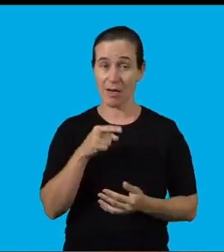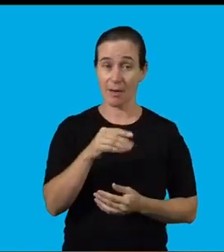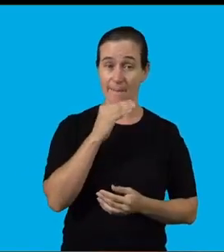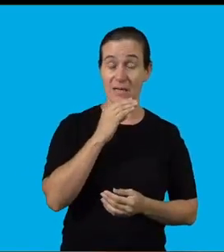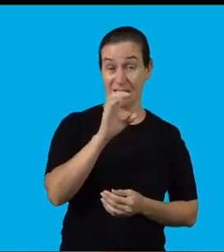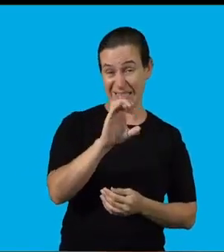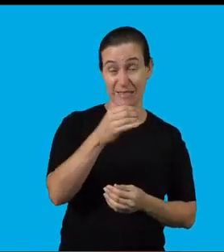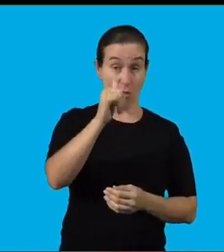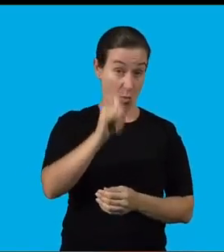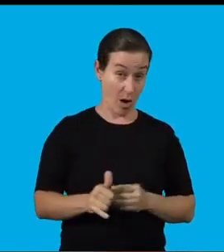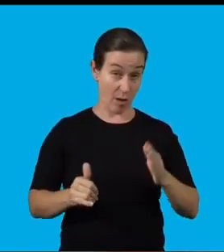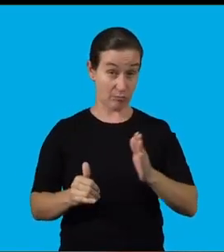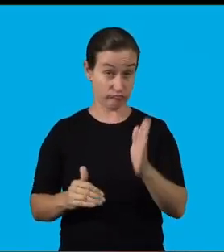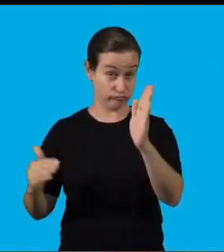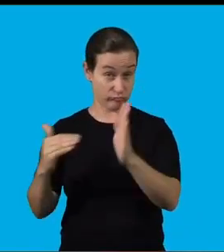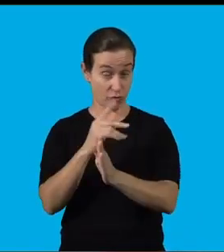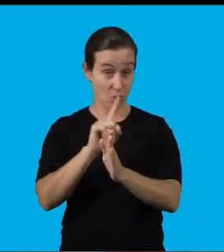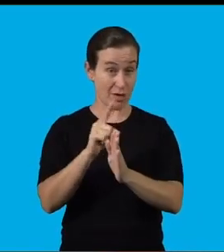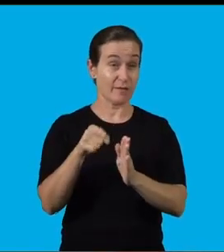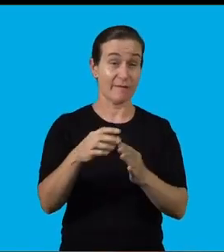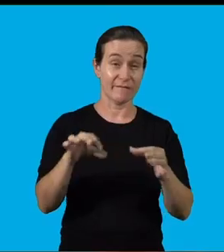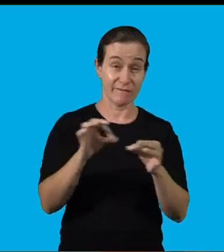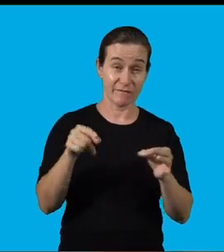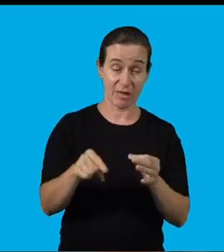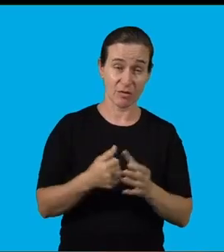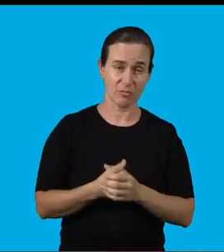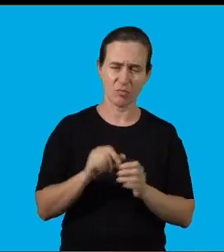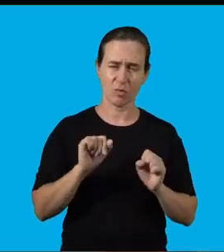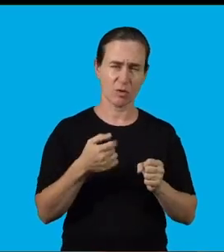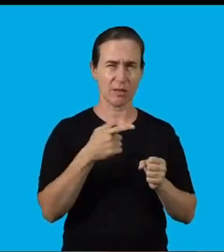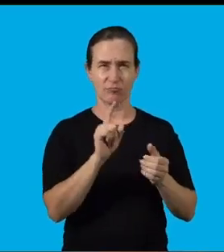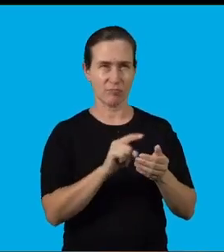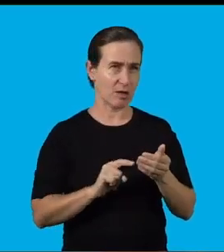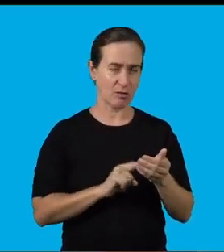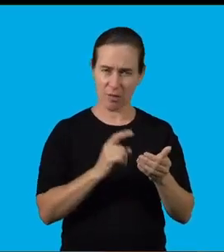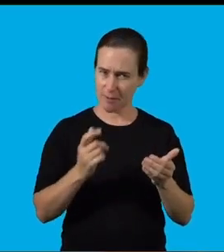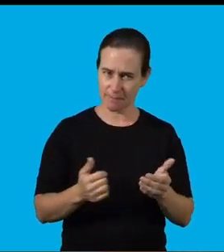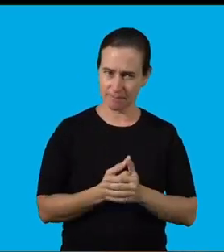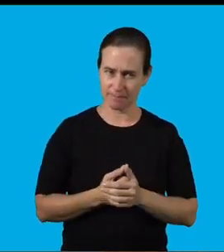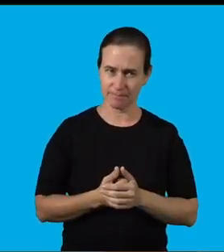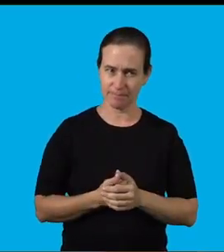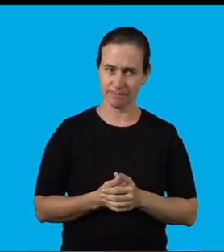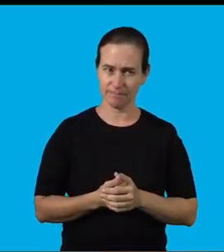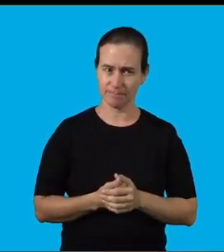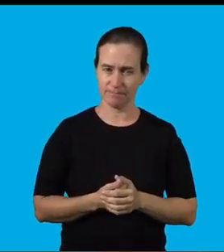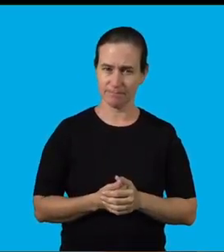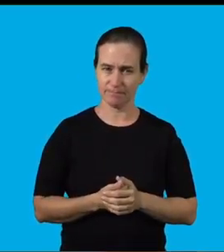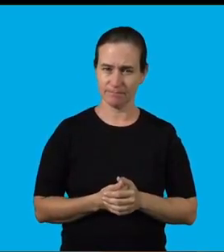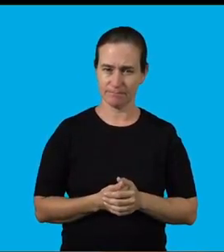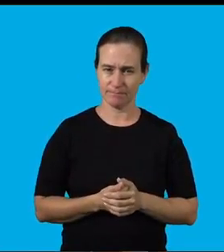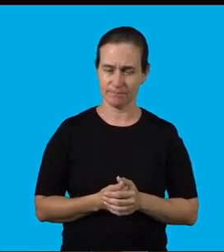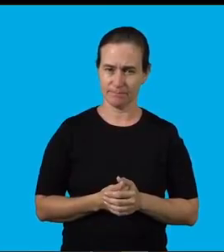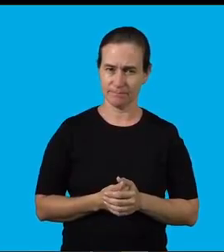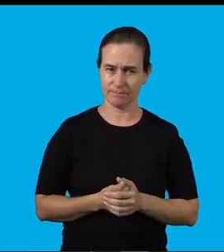your y-intercept is in fact equal to, let's quickly do this on the calculator. We've got,